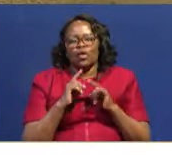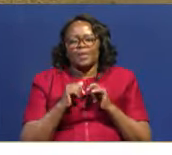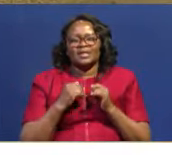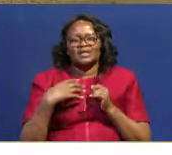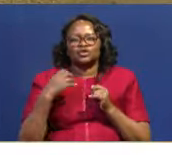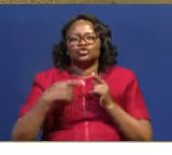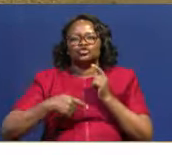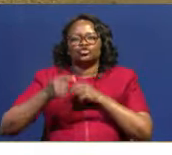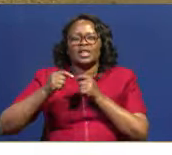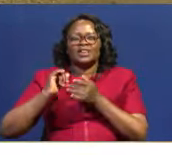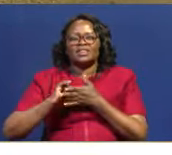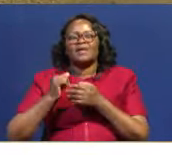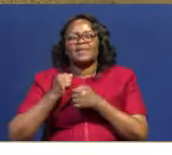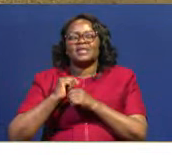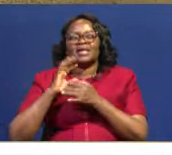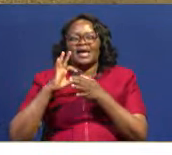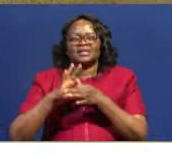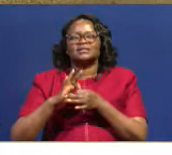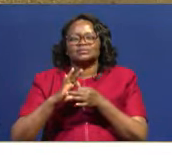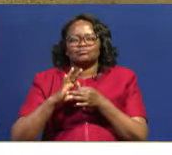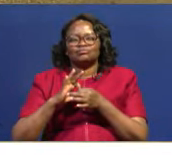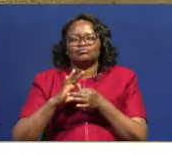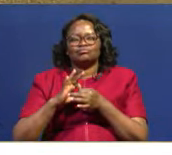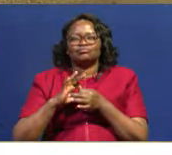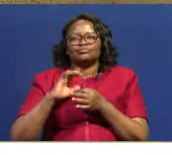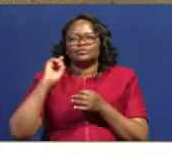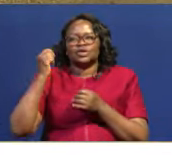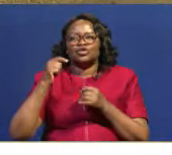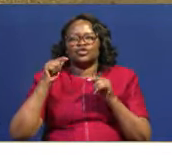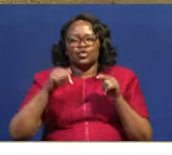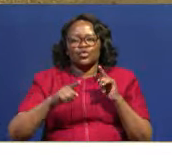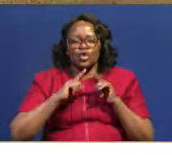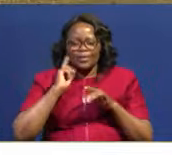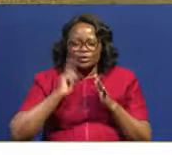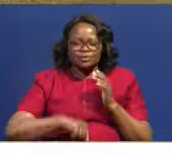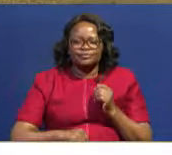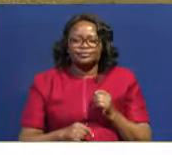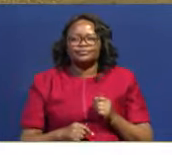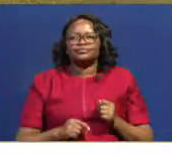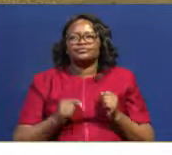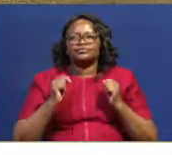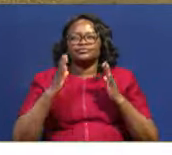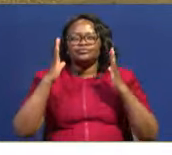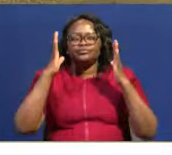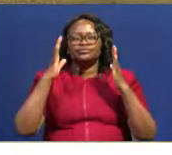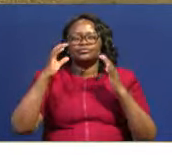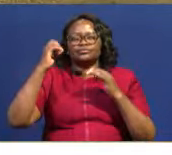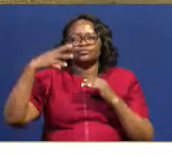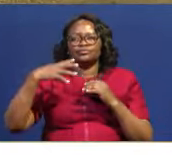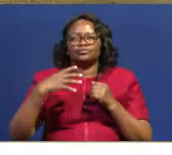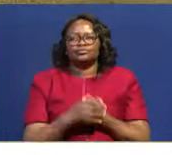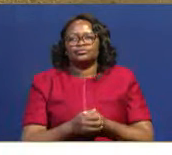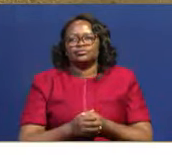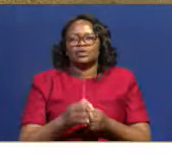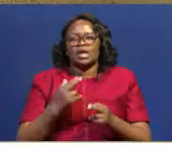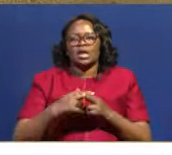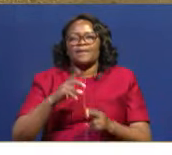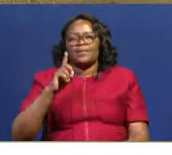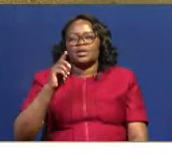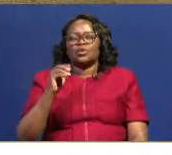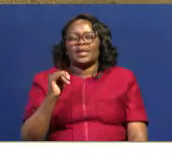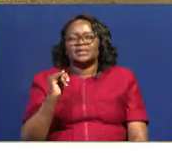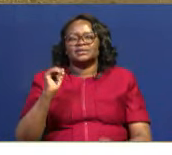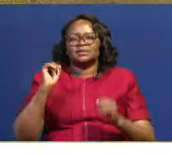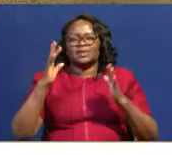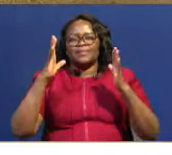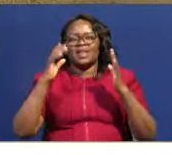traditions that make up the cultural landscape of Kenya. Today, we delve into the Festival of Lights, known as Diwali, a